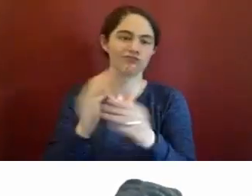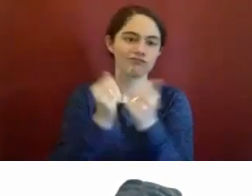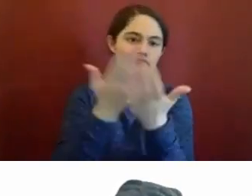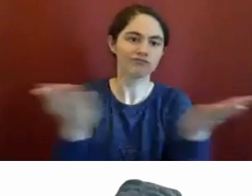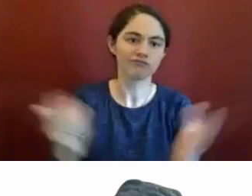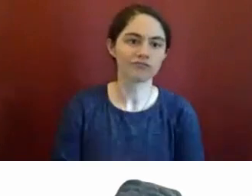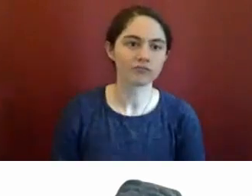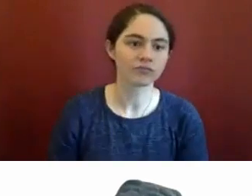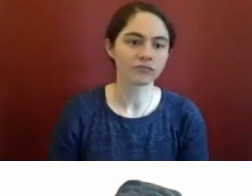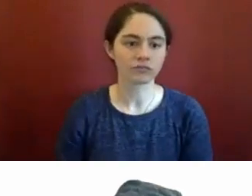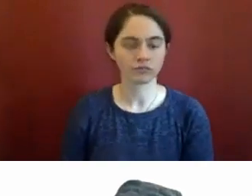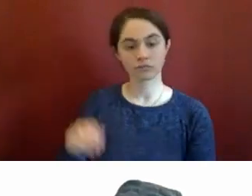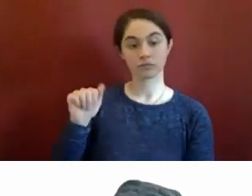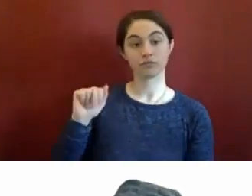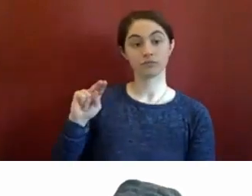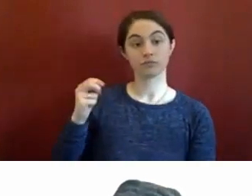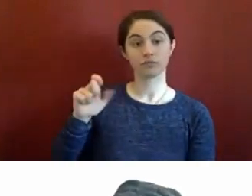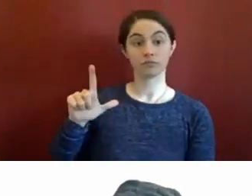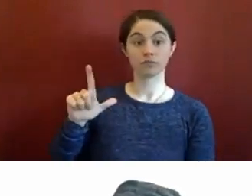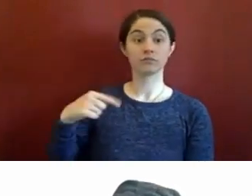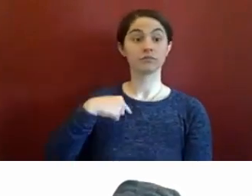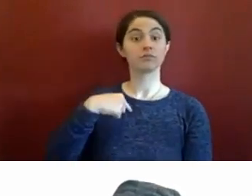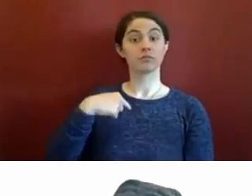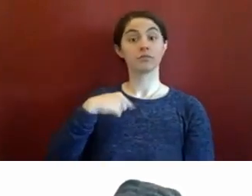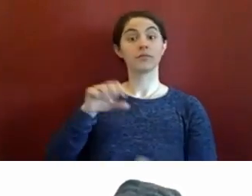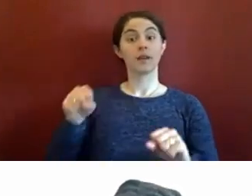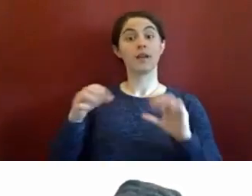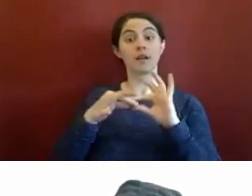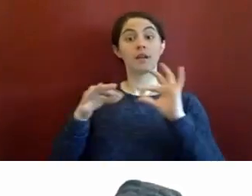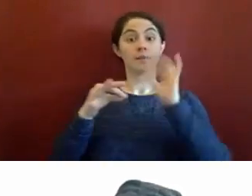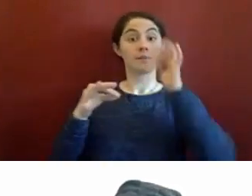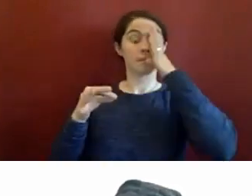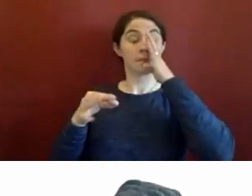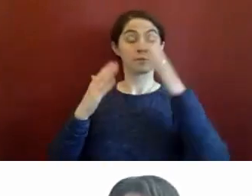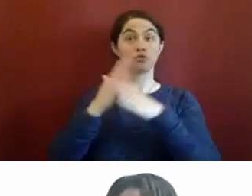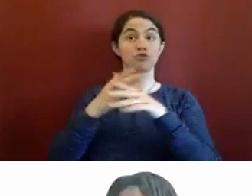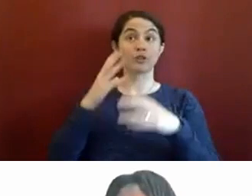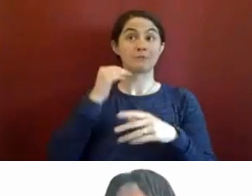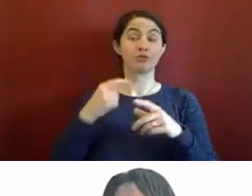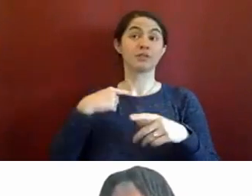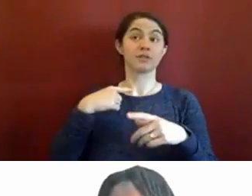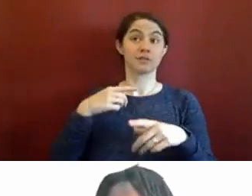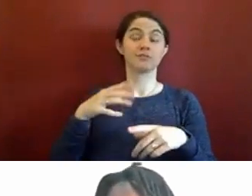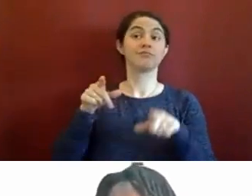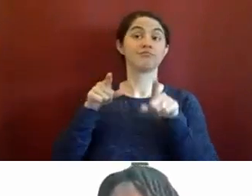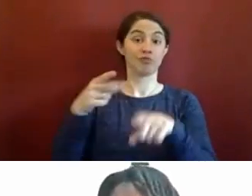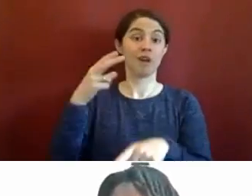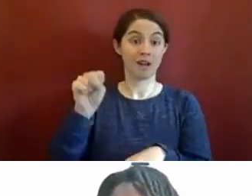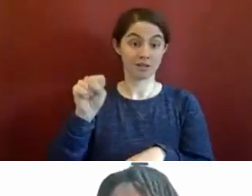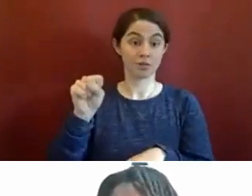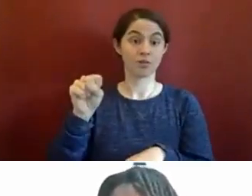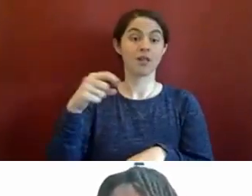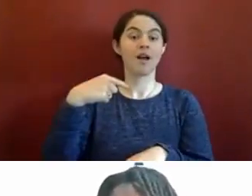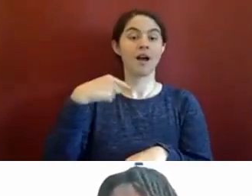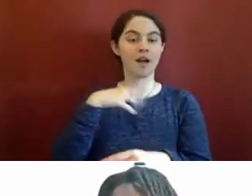I can share one of the experiences. When I was in high school, I was the teacher cadet